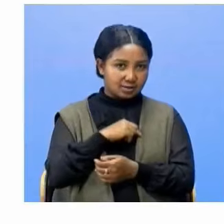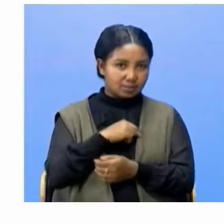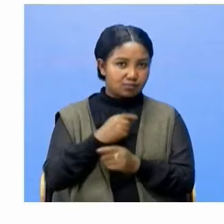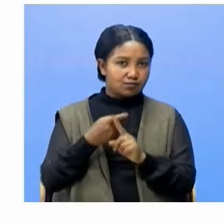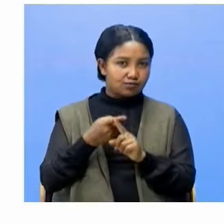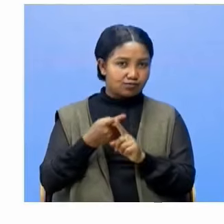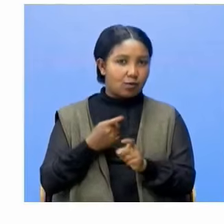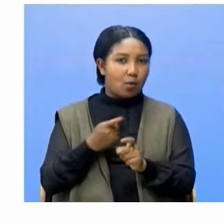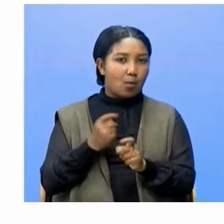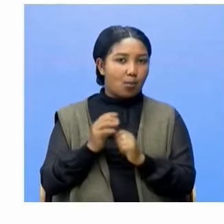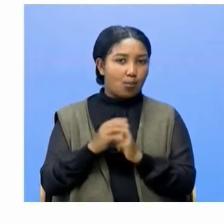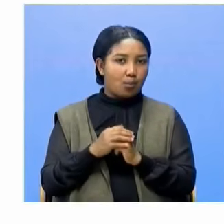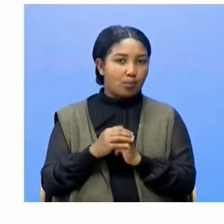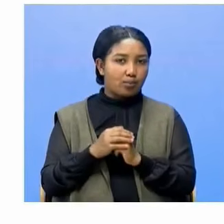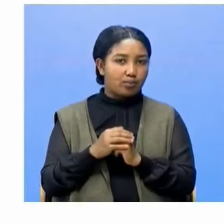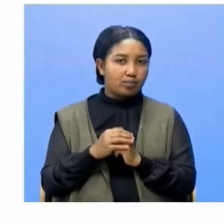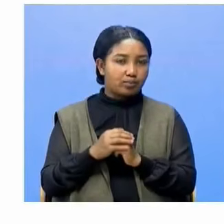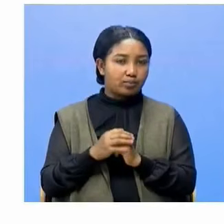from